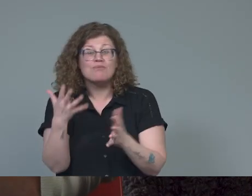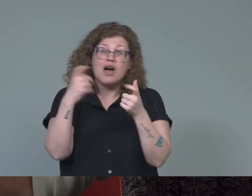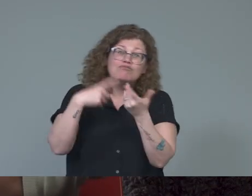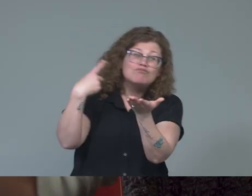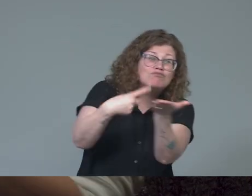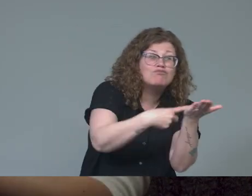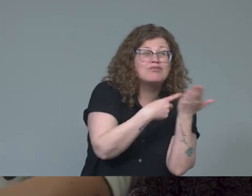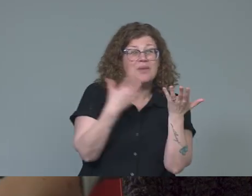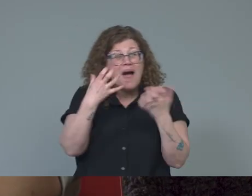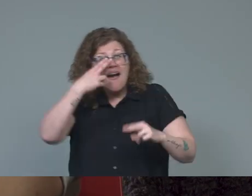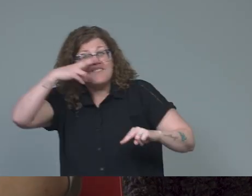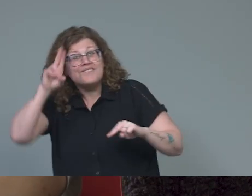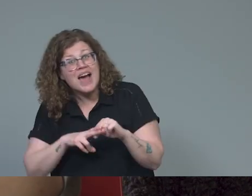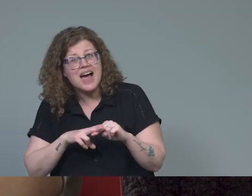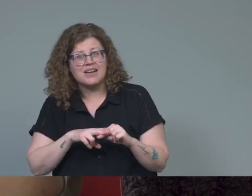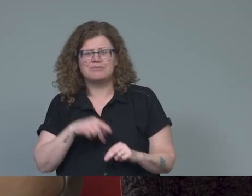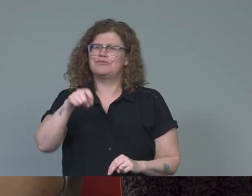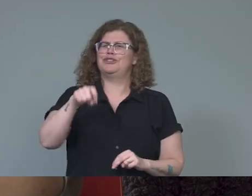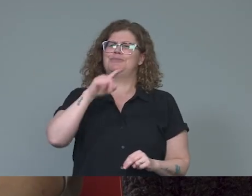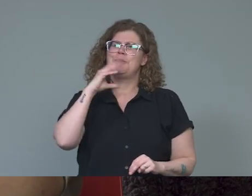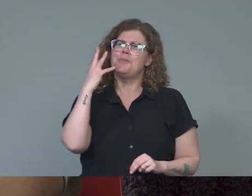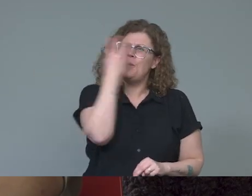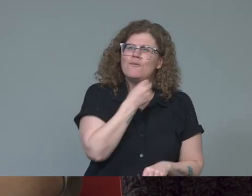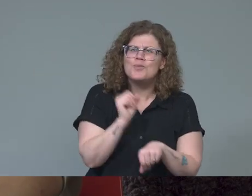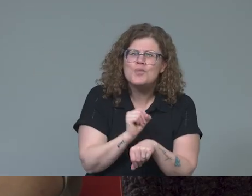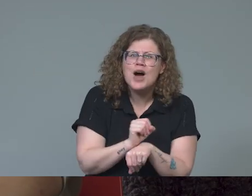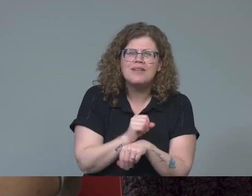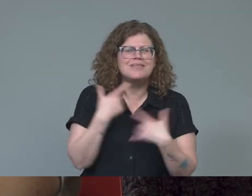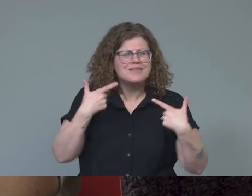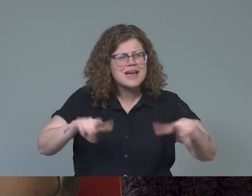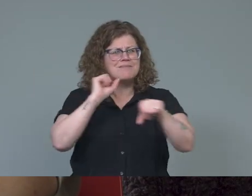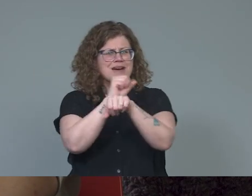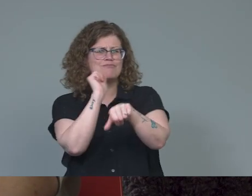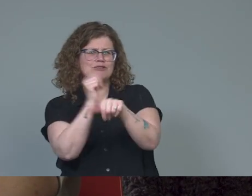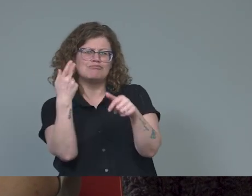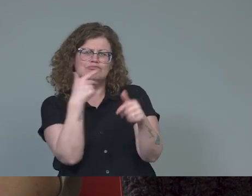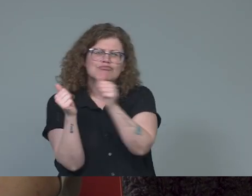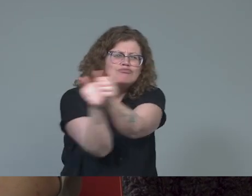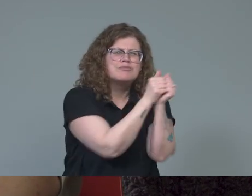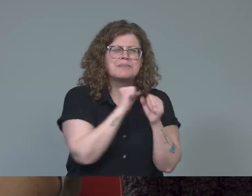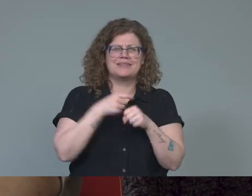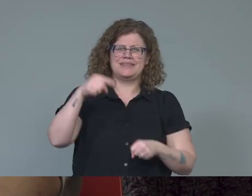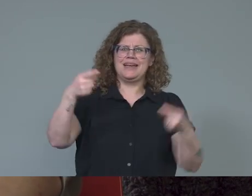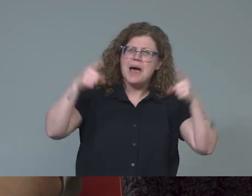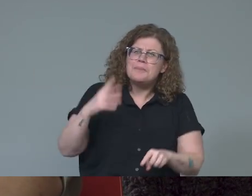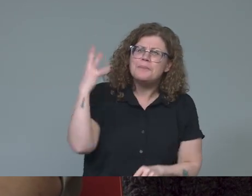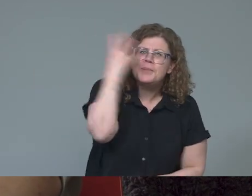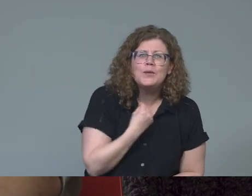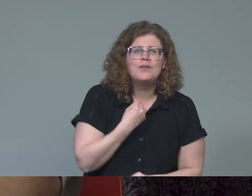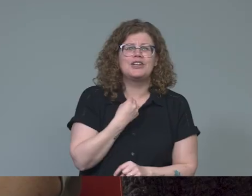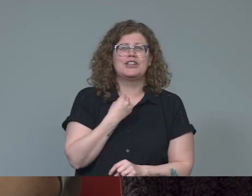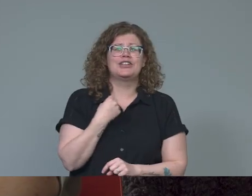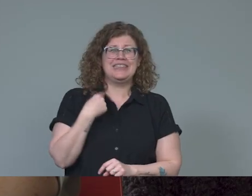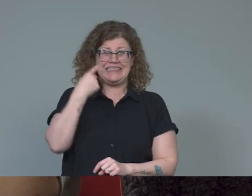not necessarily like we might have an idea that we've envisioned for an area, or we might have an artwork that we've envisioned, but we have lots